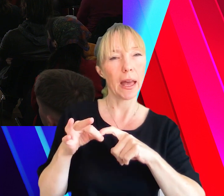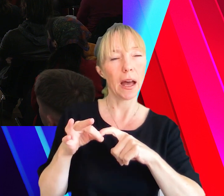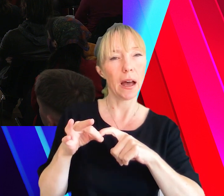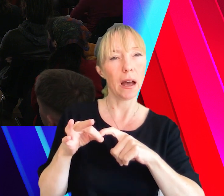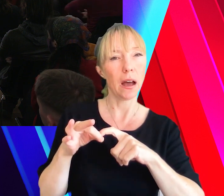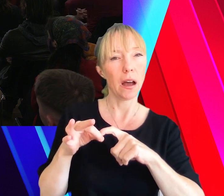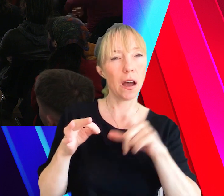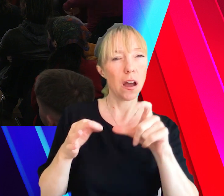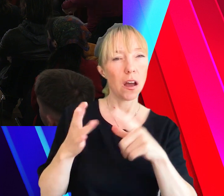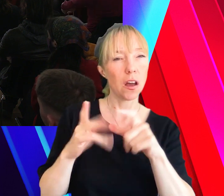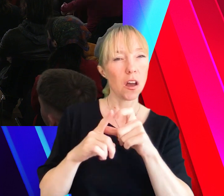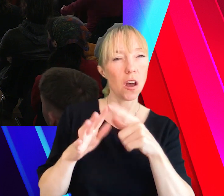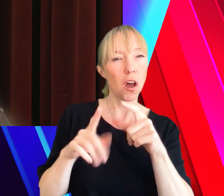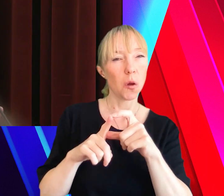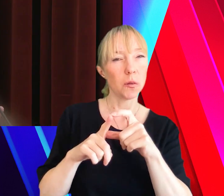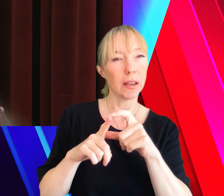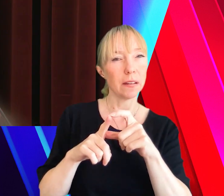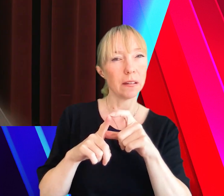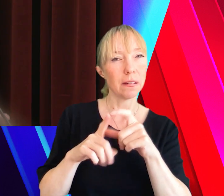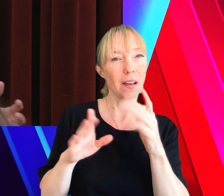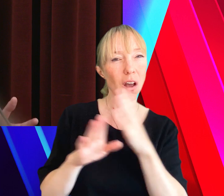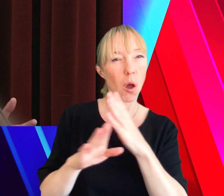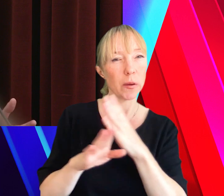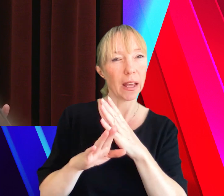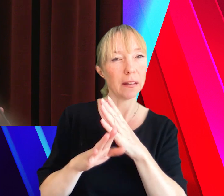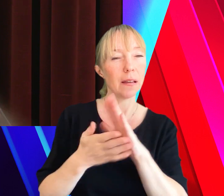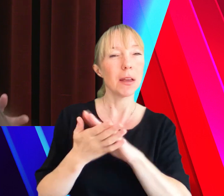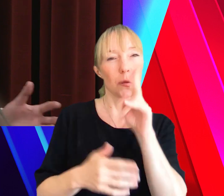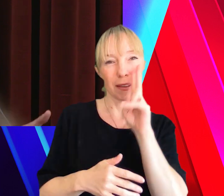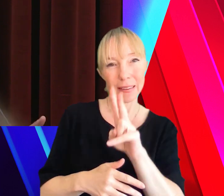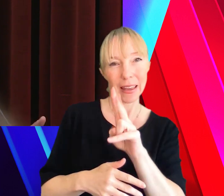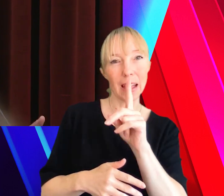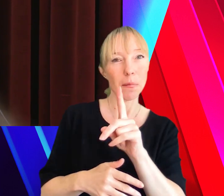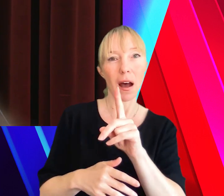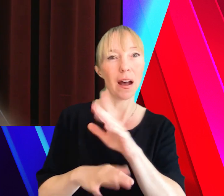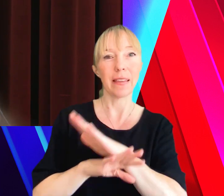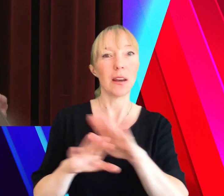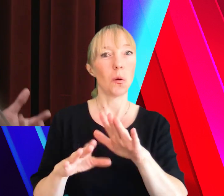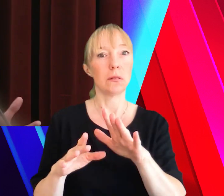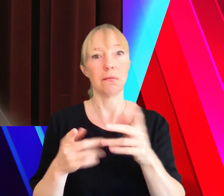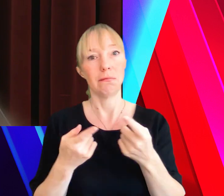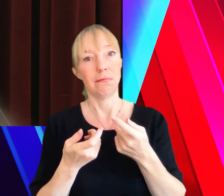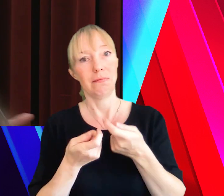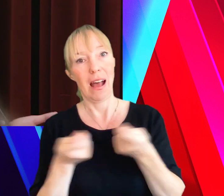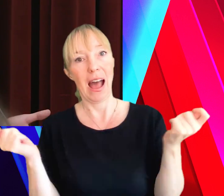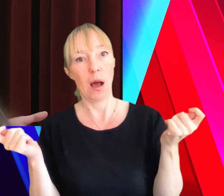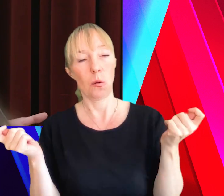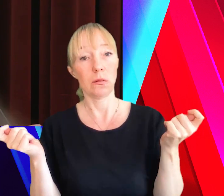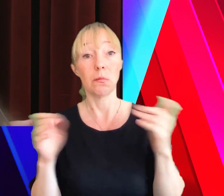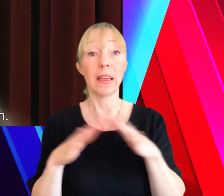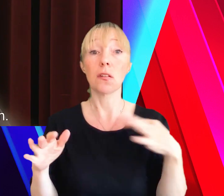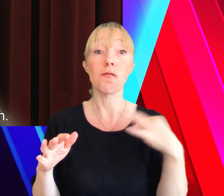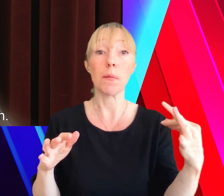characters who are queer coded, so it's like you can see it, but they're not going to come out and say it, or maybe there's just no